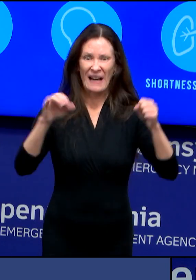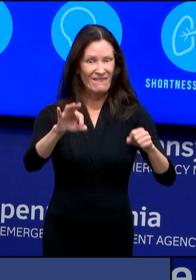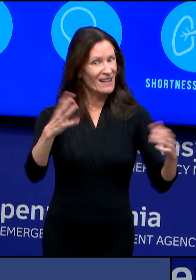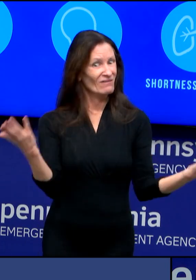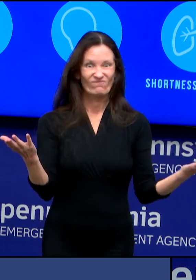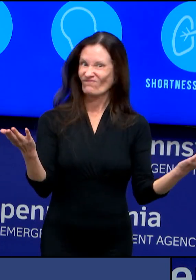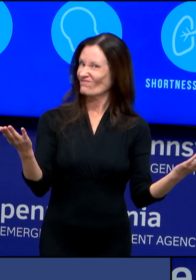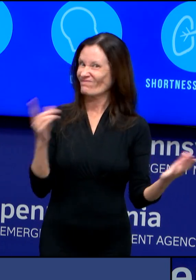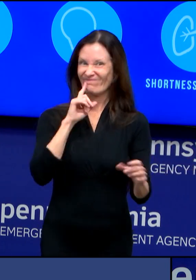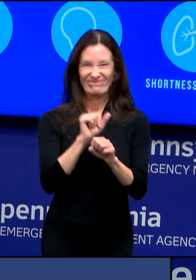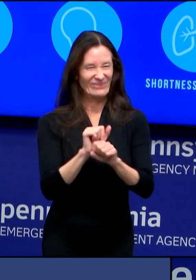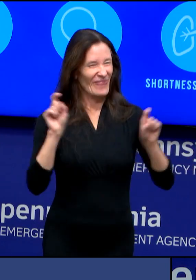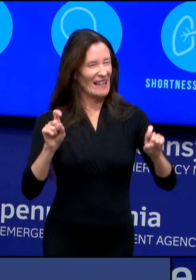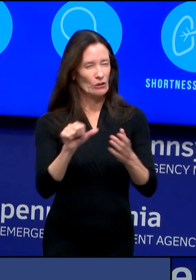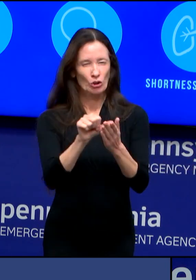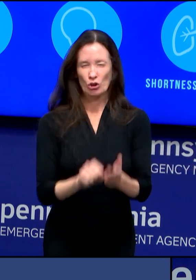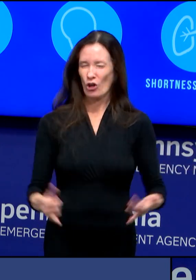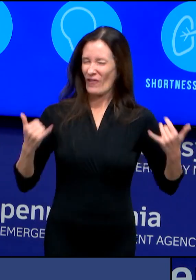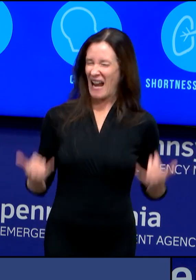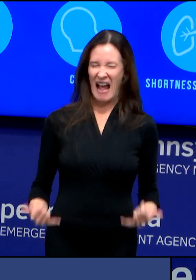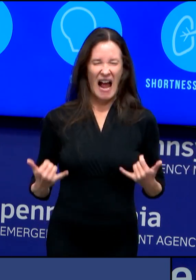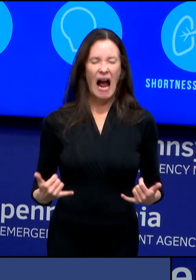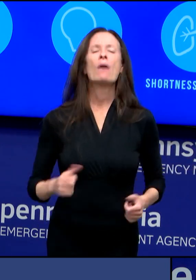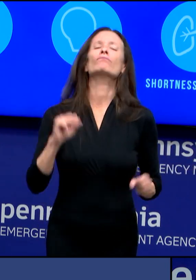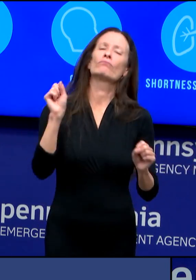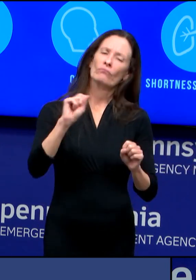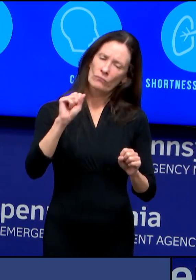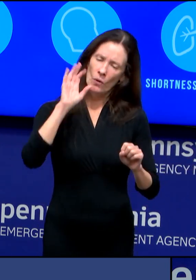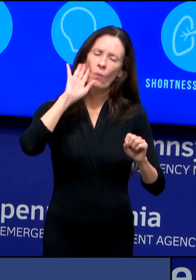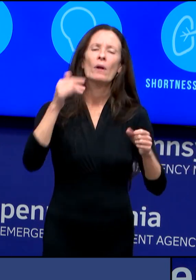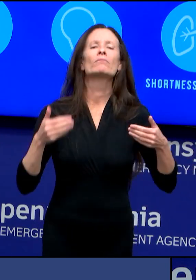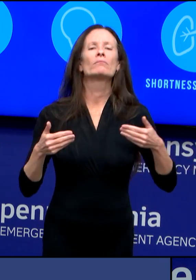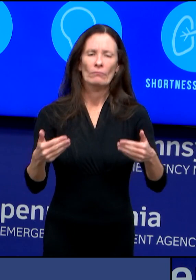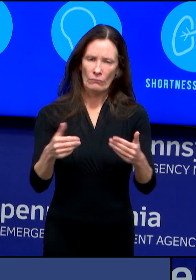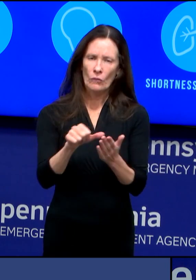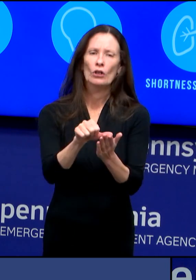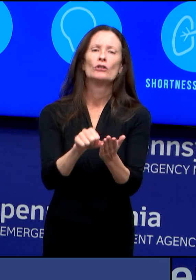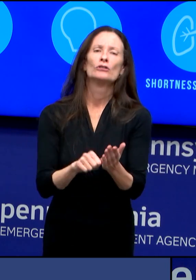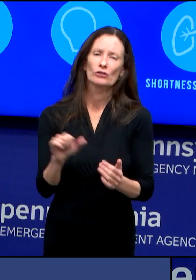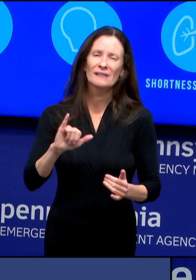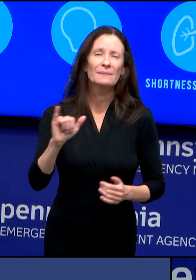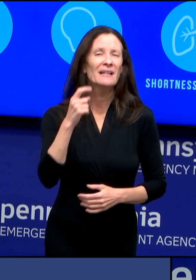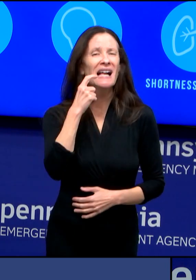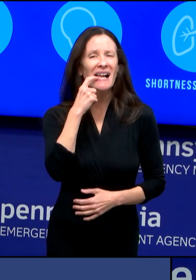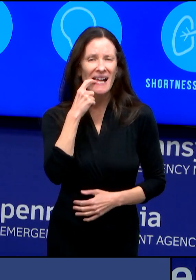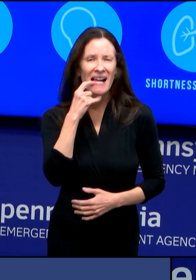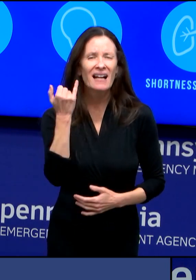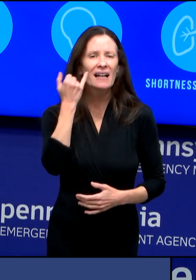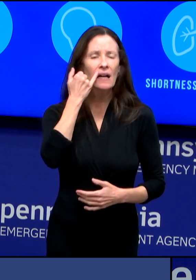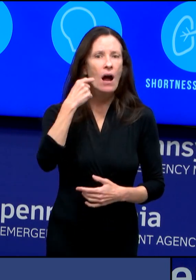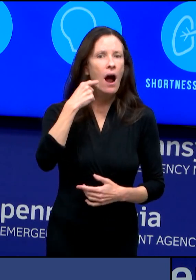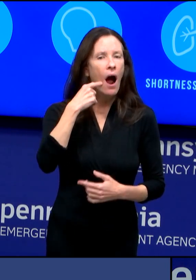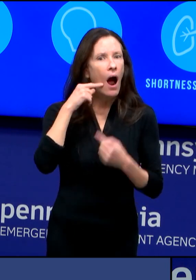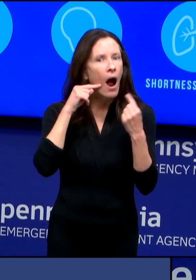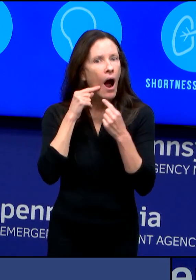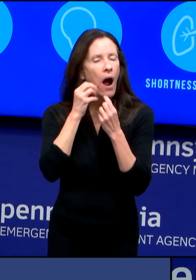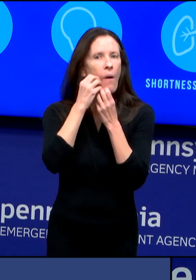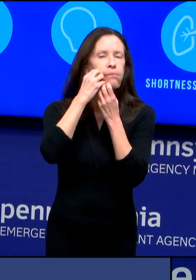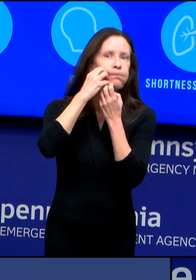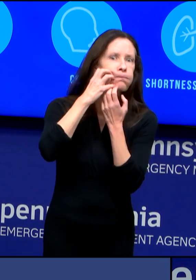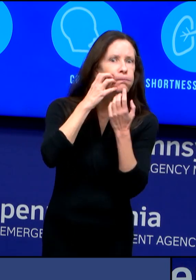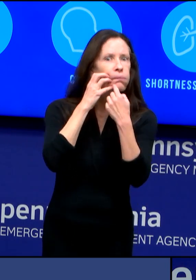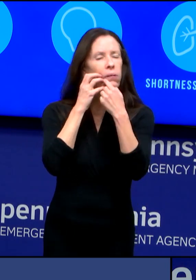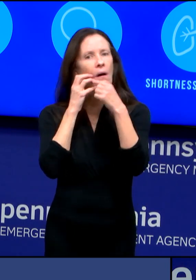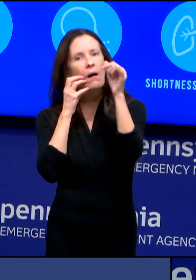that care. And that would include, of course, dental care. If you break a tooth or you have an abscess, that'll need to be dealt